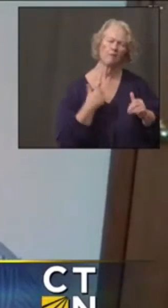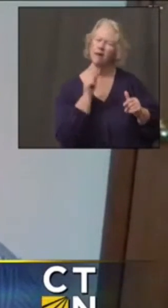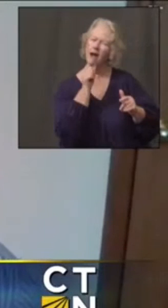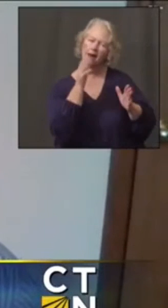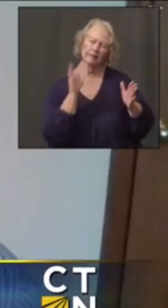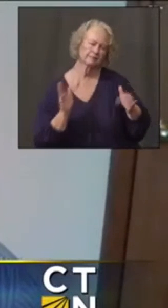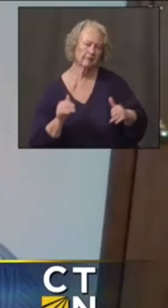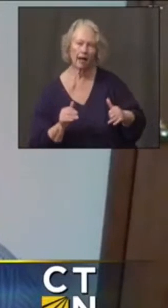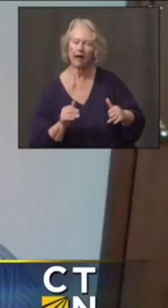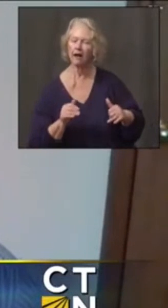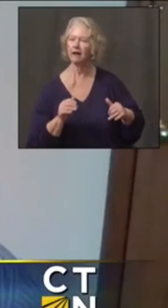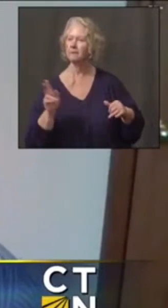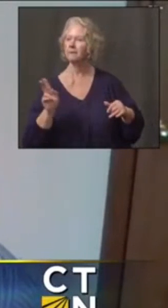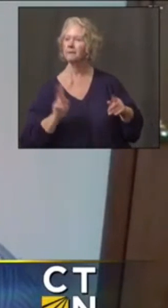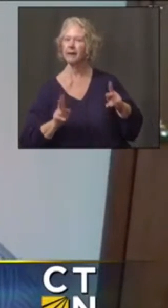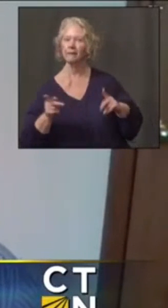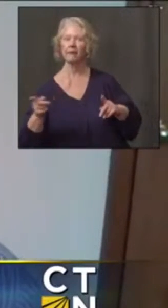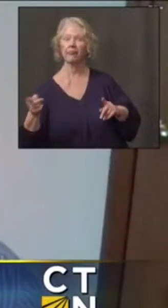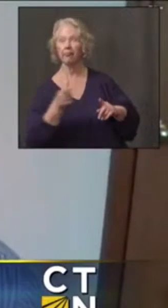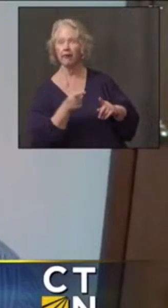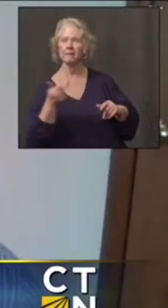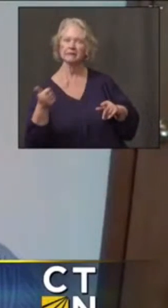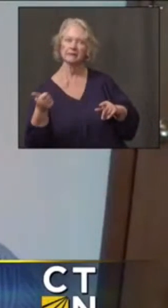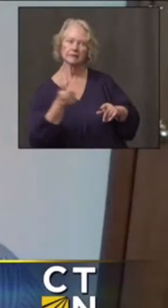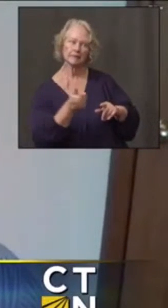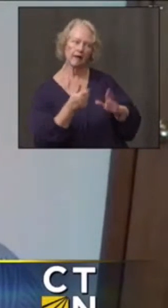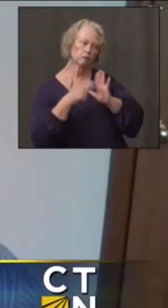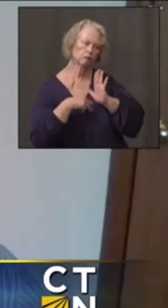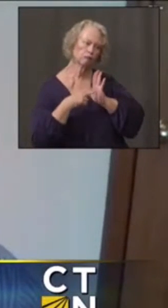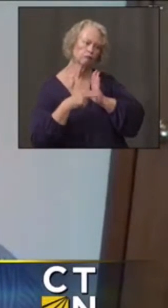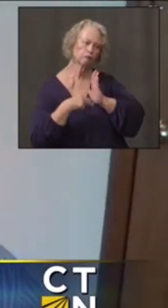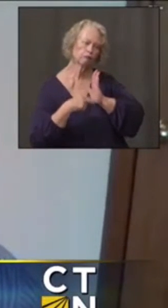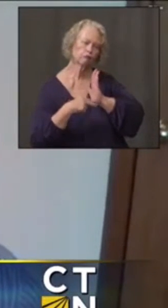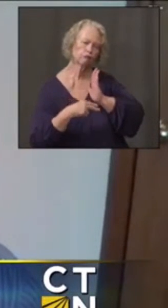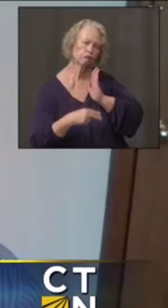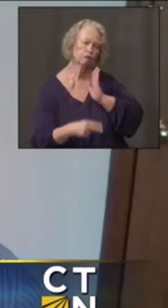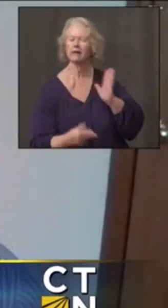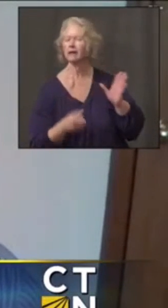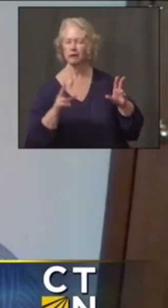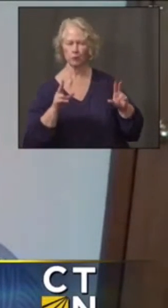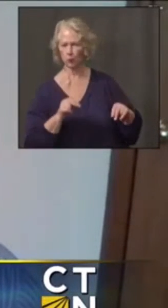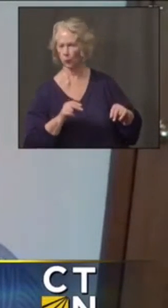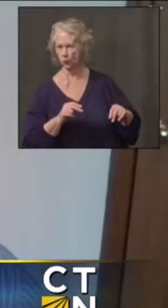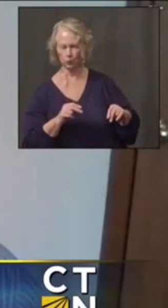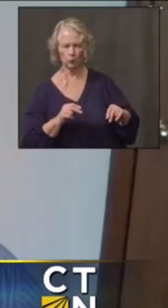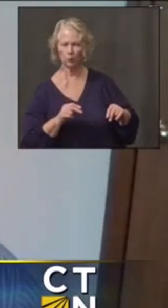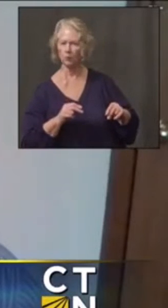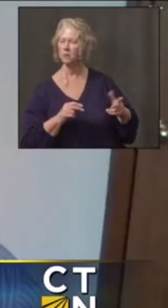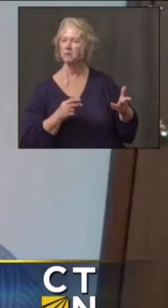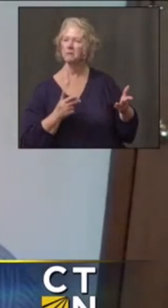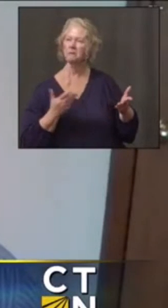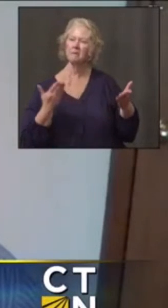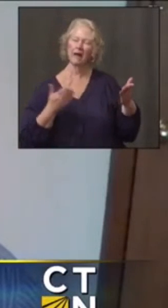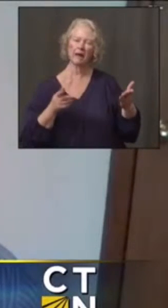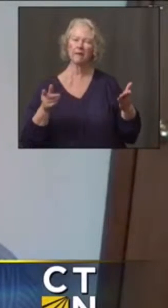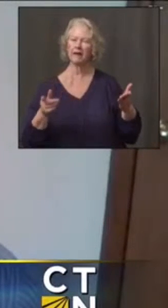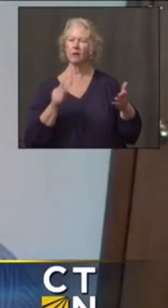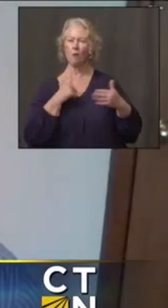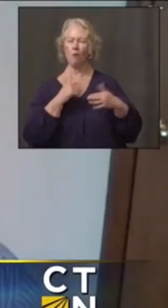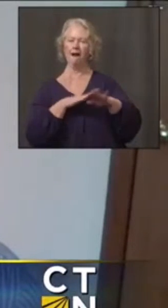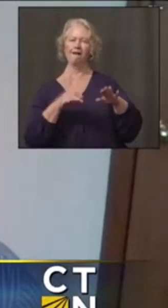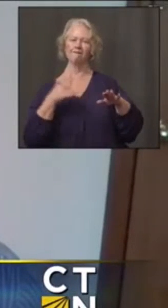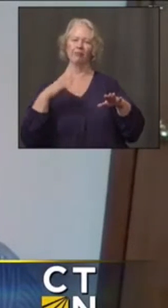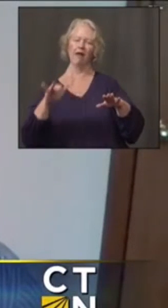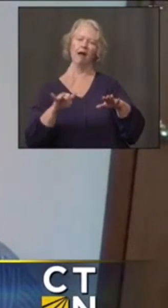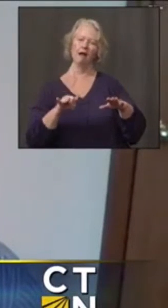are spending their spare time, reading up on all these details. May not have the subject matter expertise, and